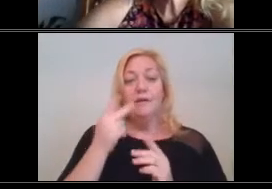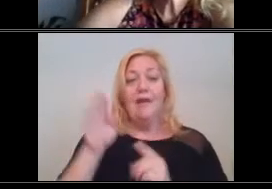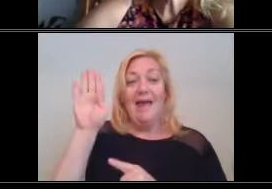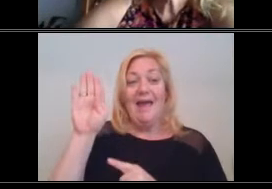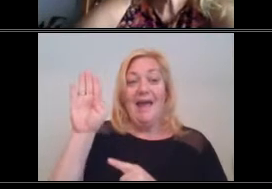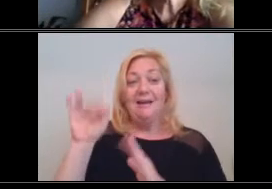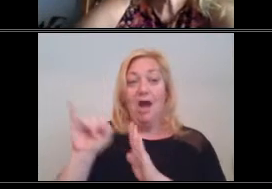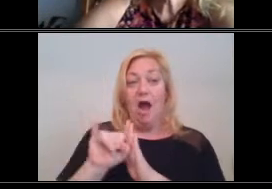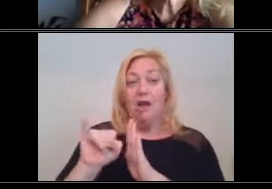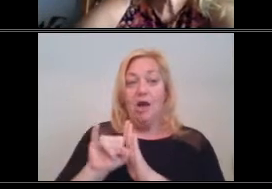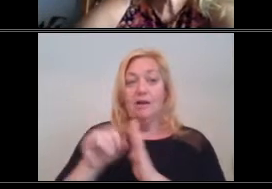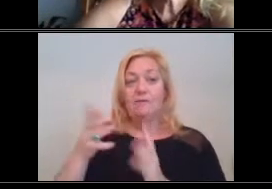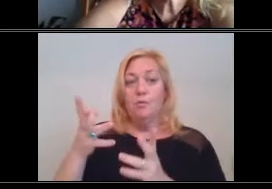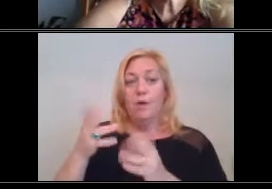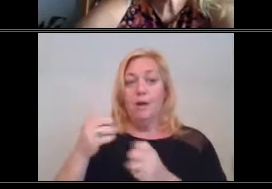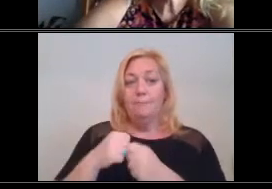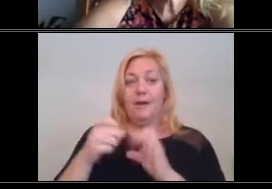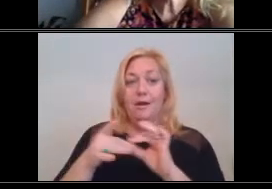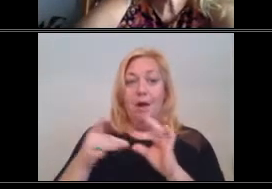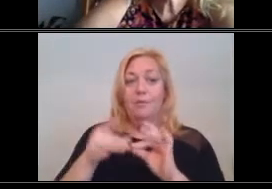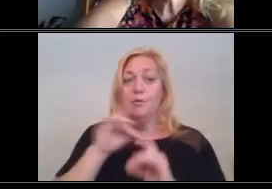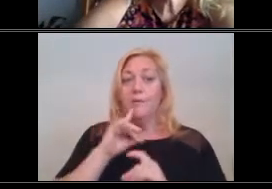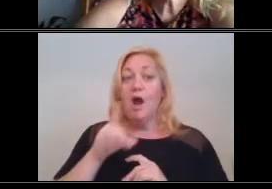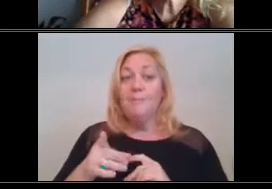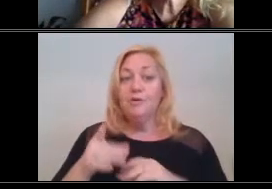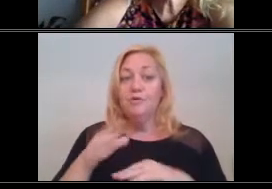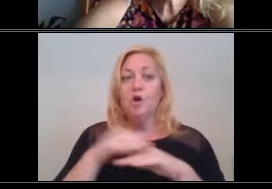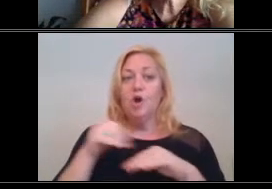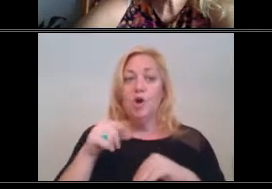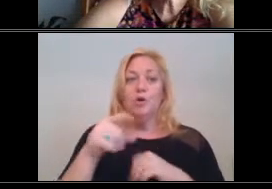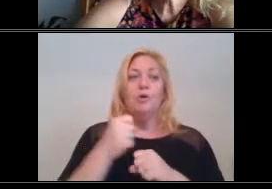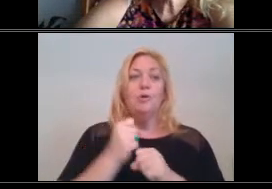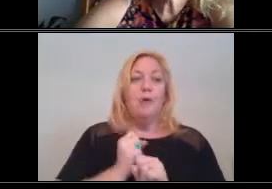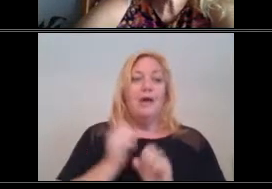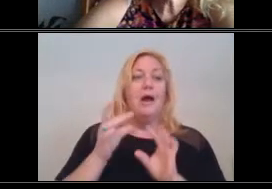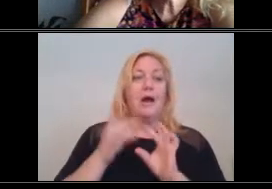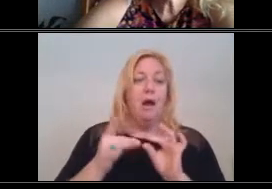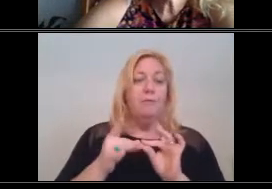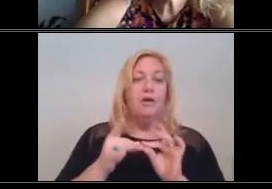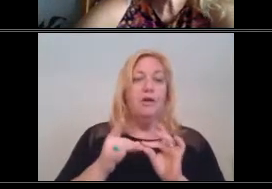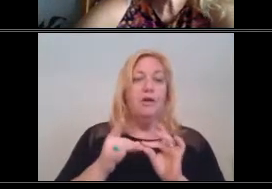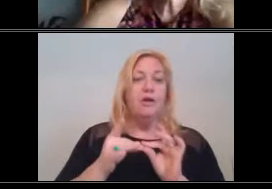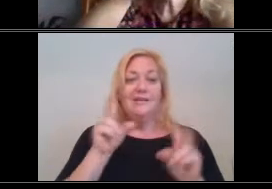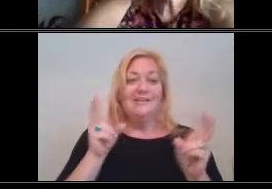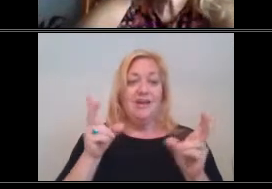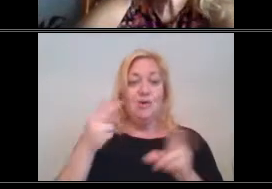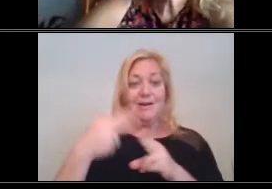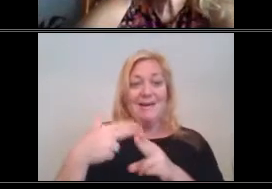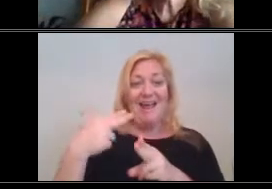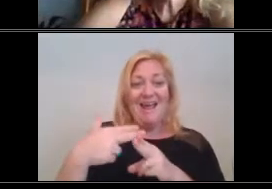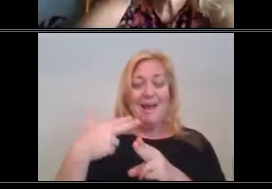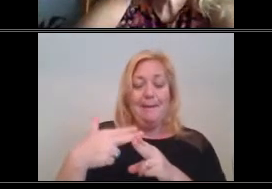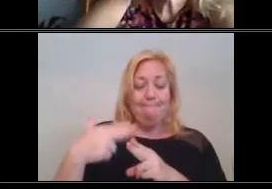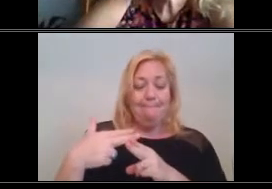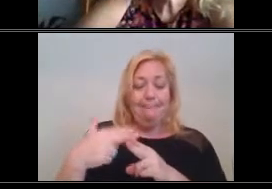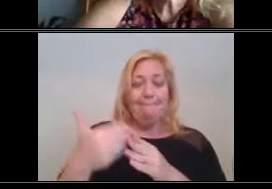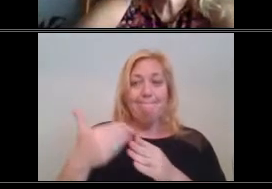indicate you wish to make a comment. You will then be unmuted and called upon to make your comment. Please be sure to state your name and affiliation prior to voicing your